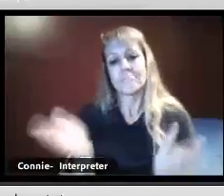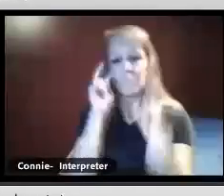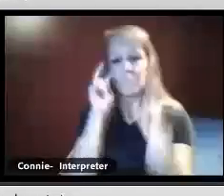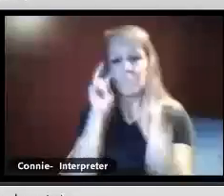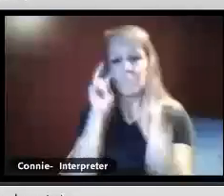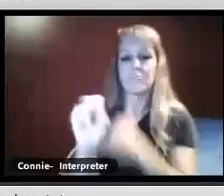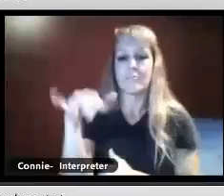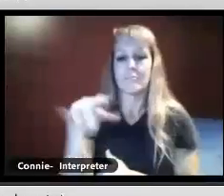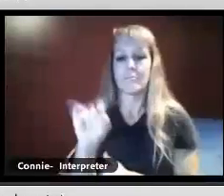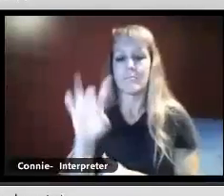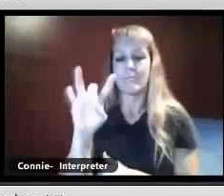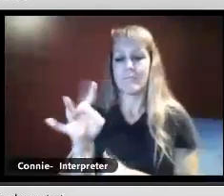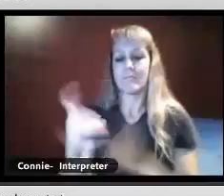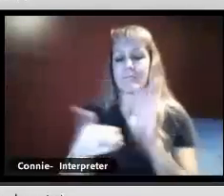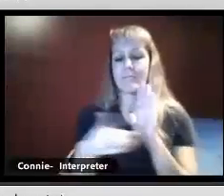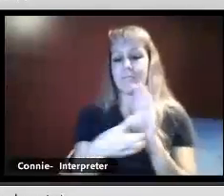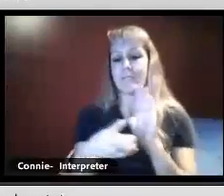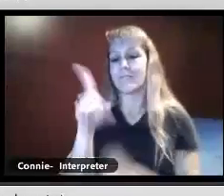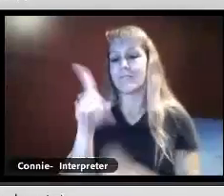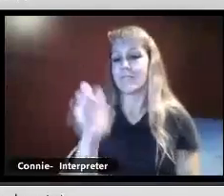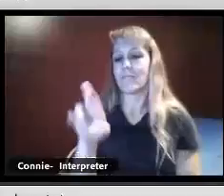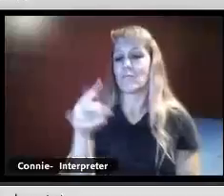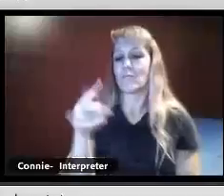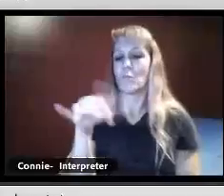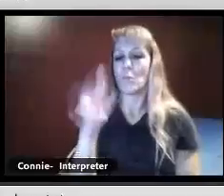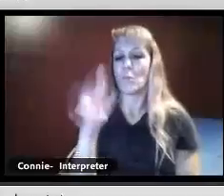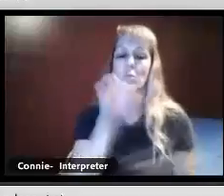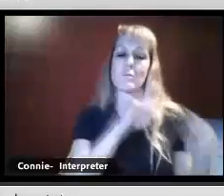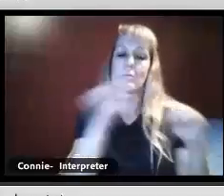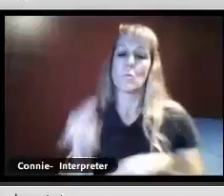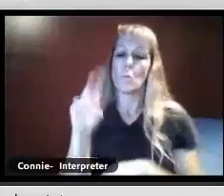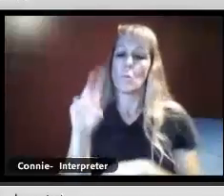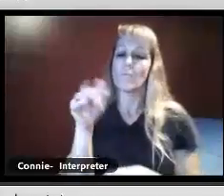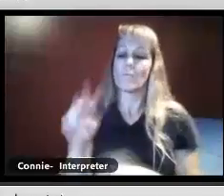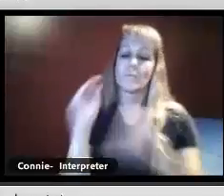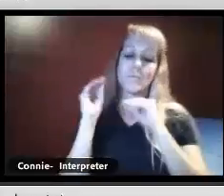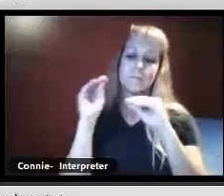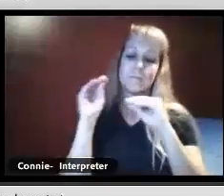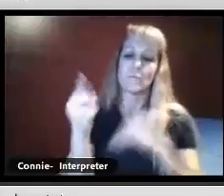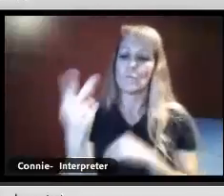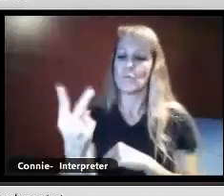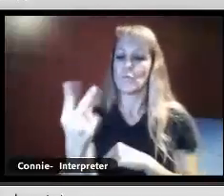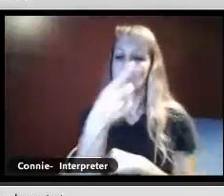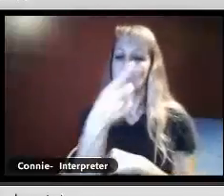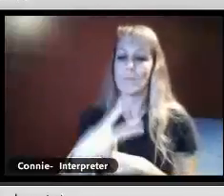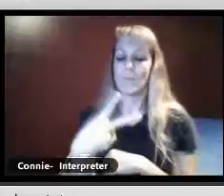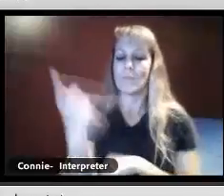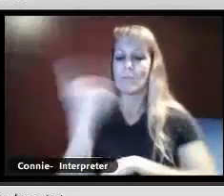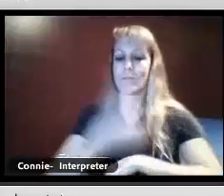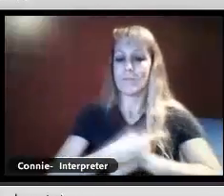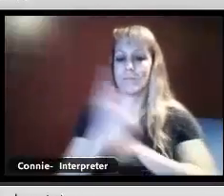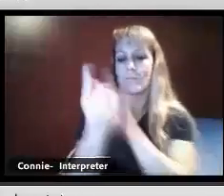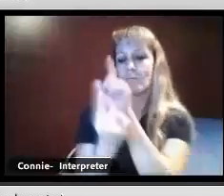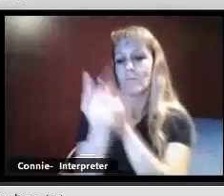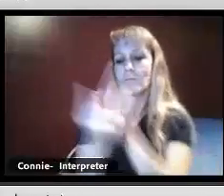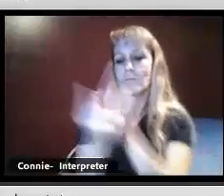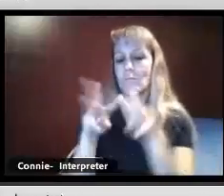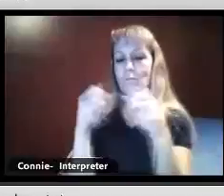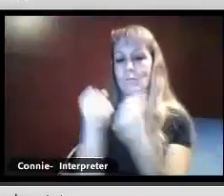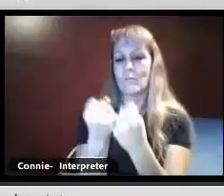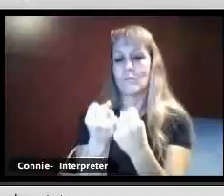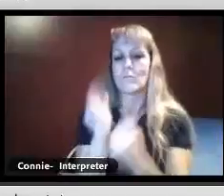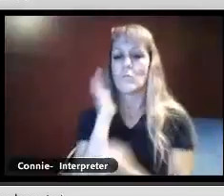where Dr. Gold will be coming to the SWFLN area to teach 2 half-day face-to-face workshops. The morning will cover Reader's